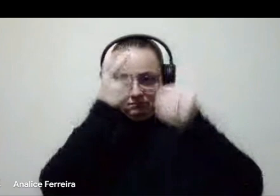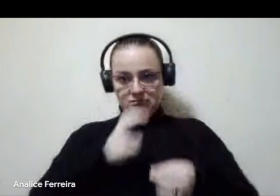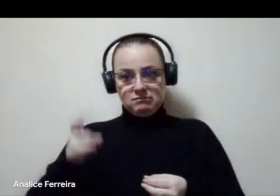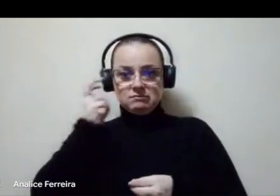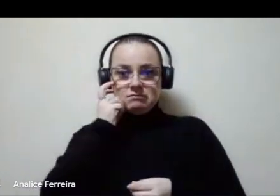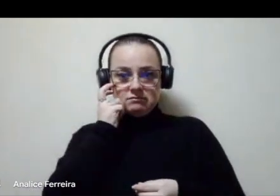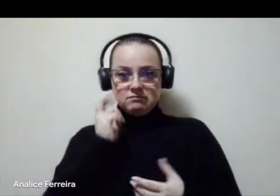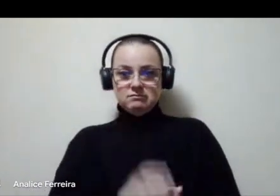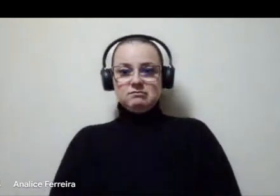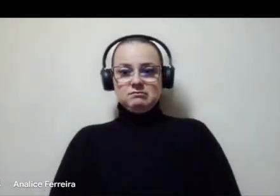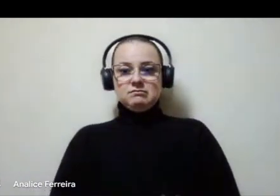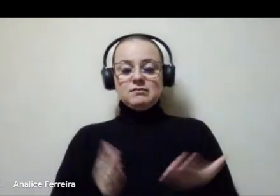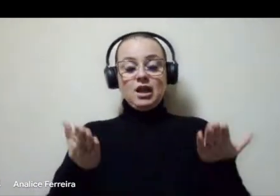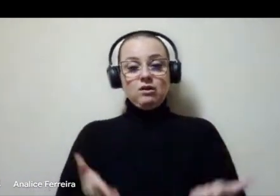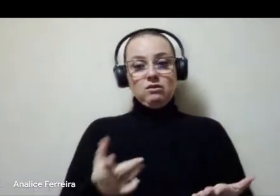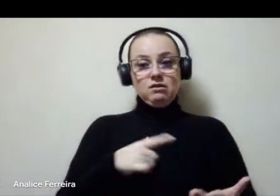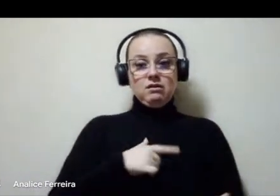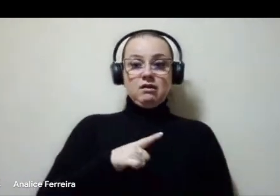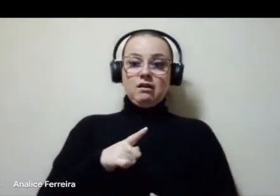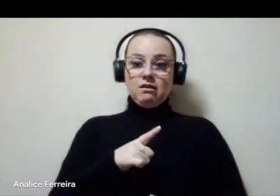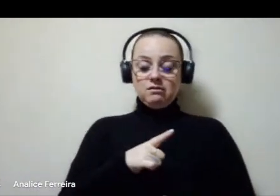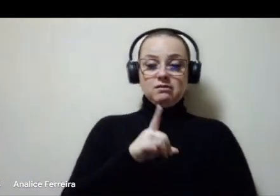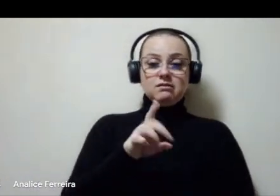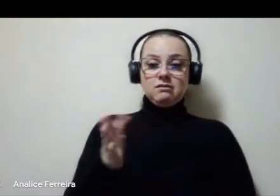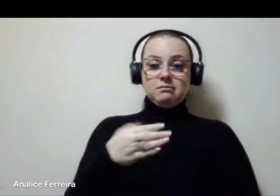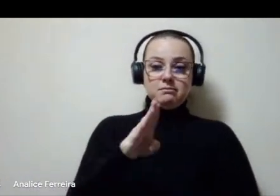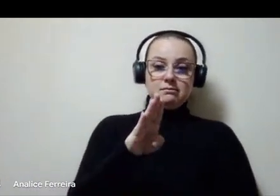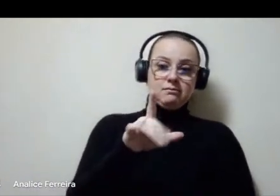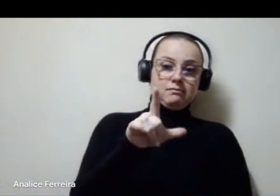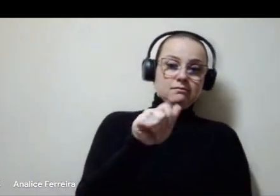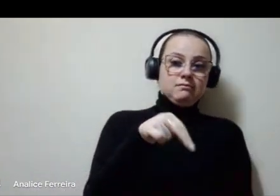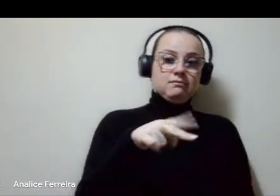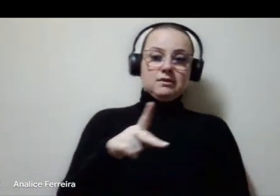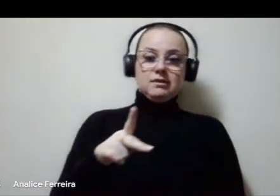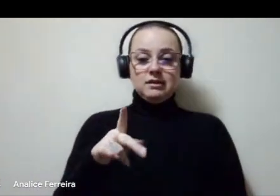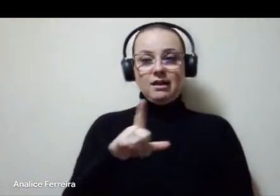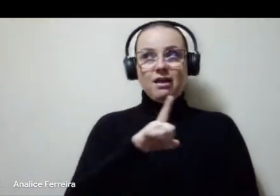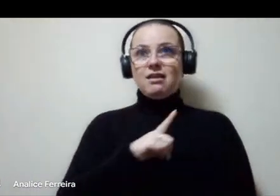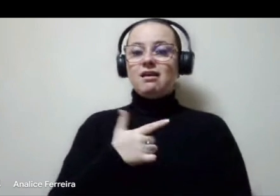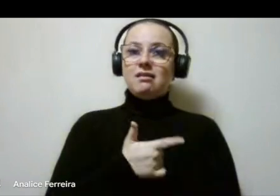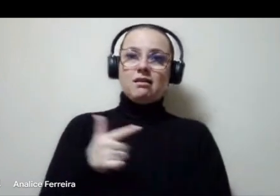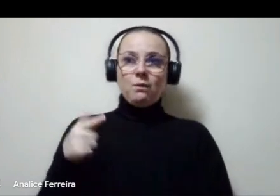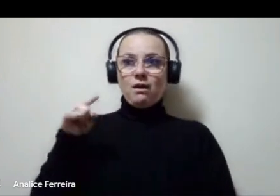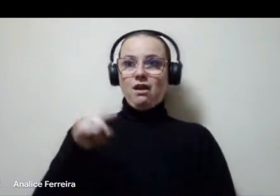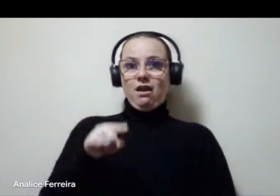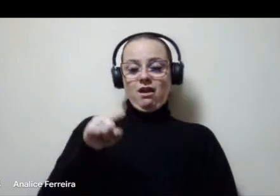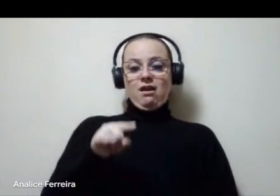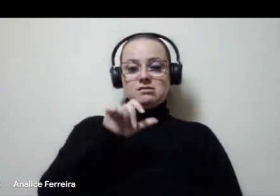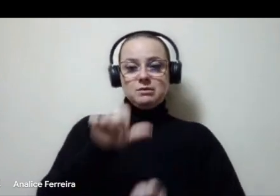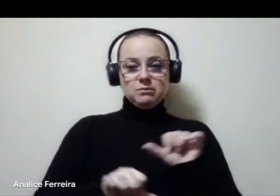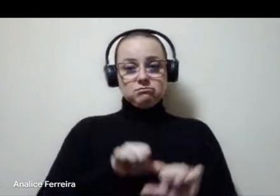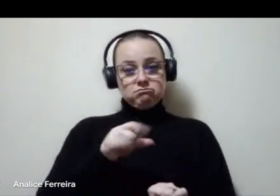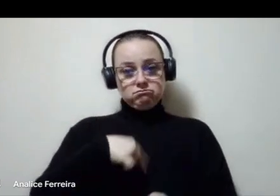now, with the Auld Blanc, even though we don't have this change, we also